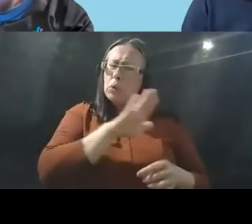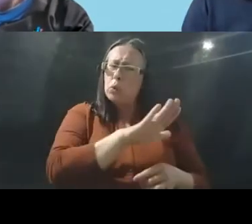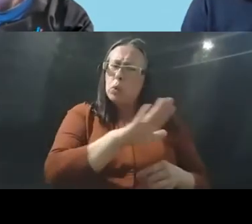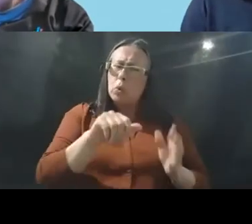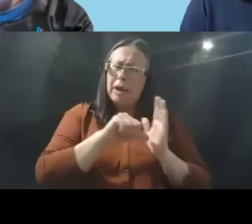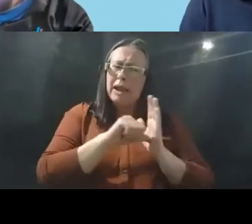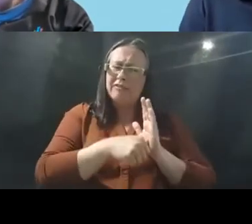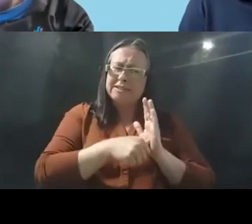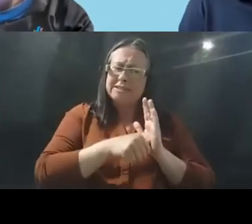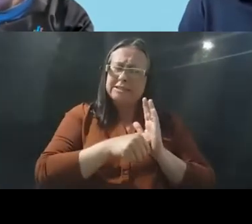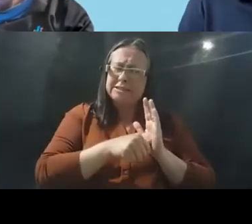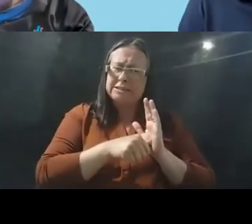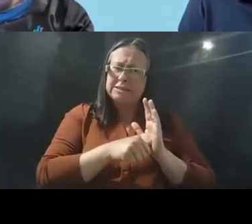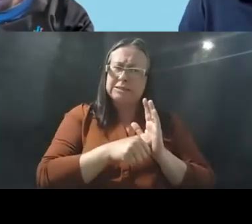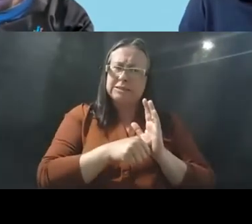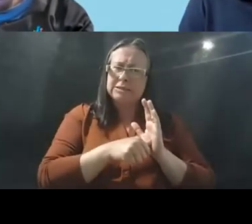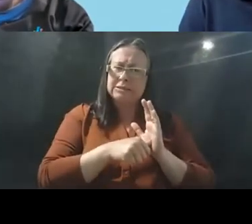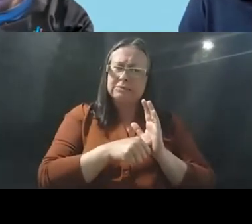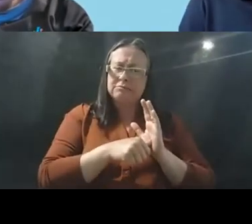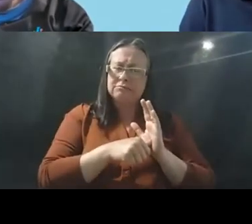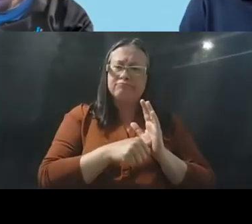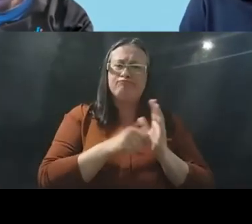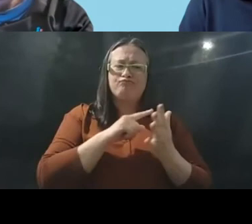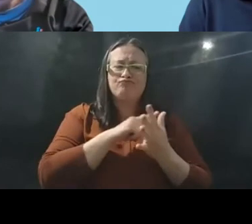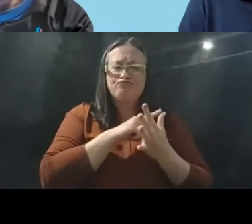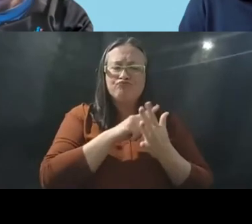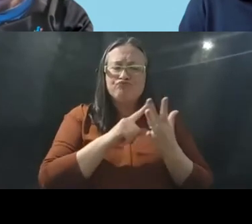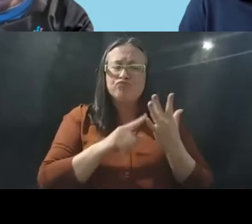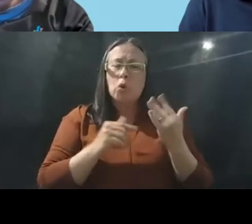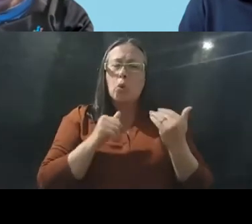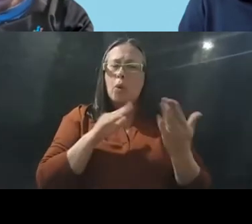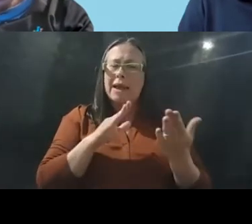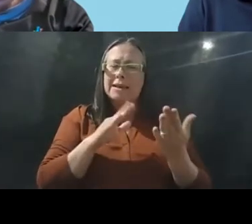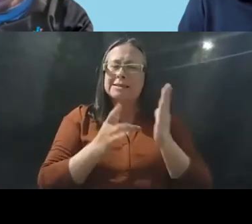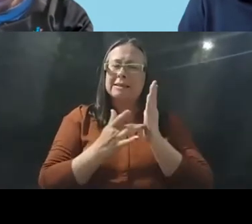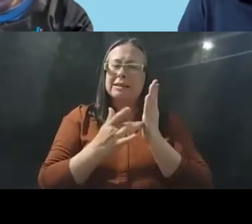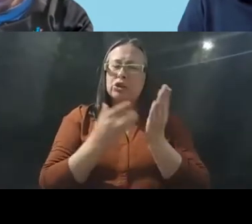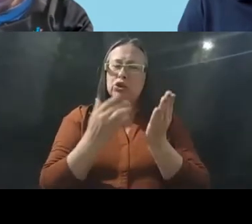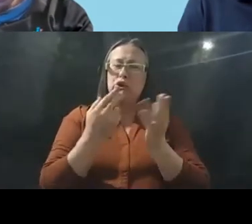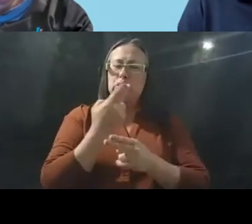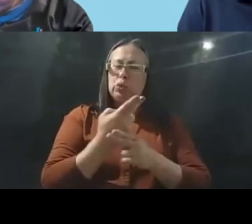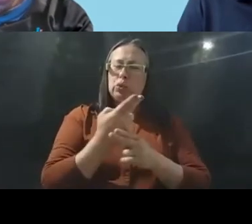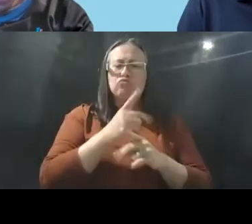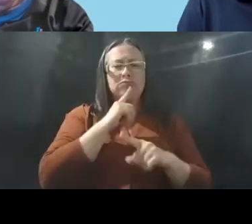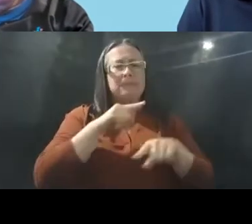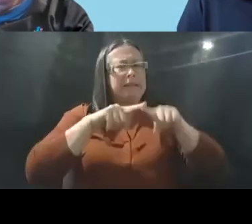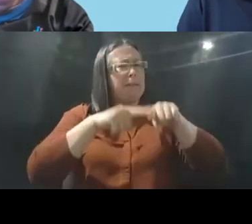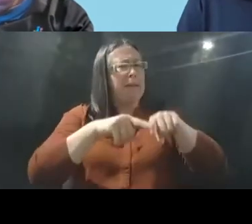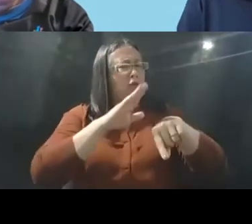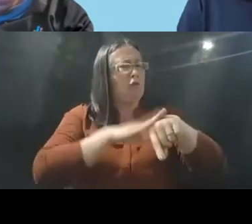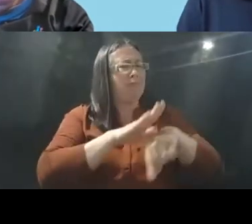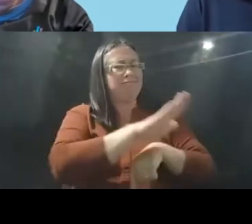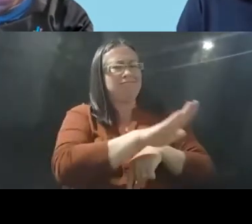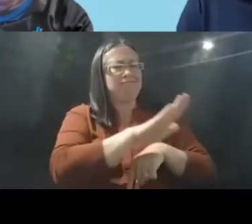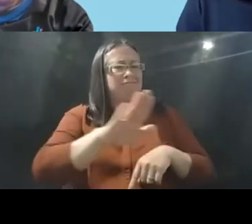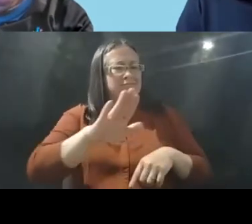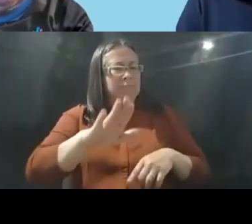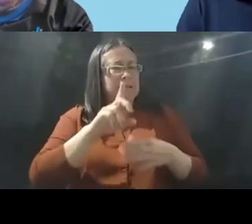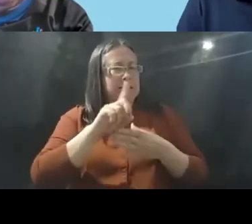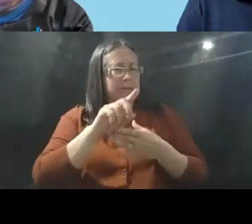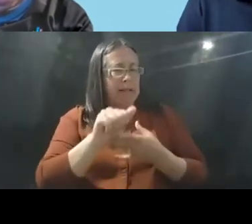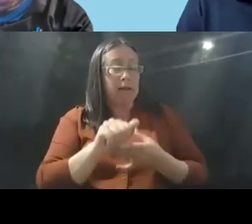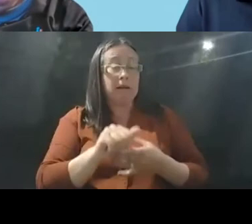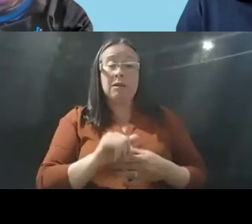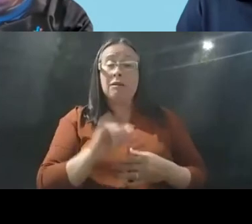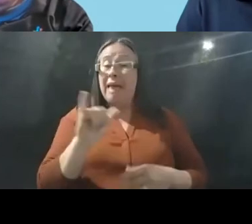that all of the way technology is used really depends on this person's, a person's disability. I mean, even two people